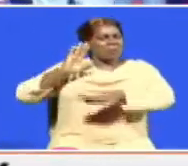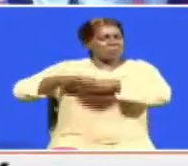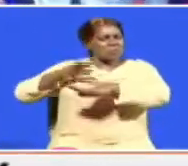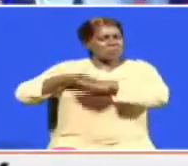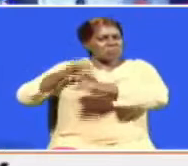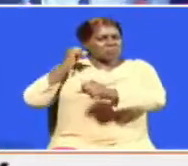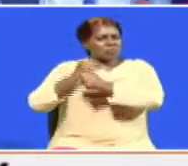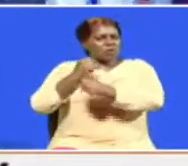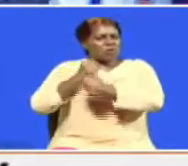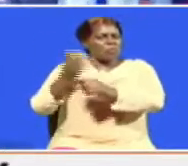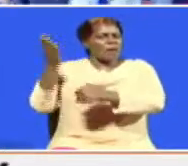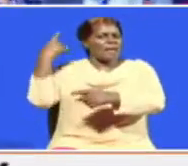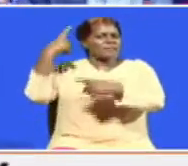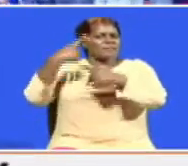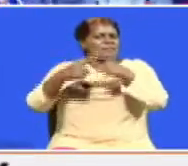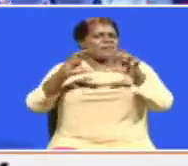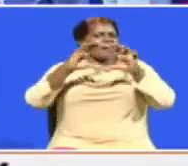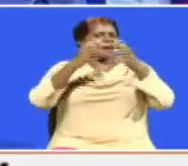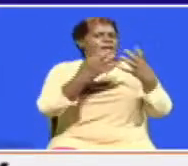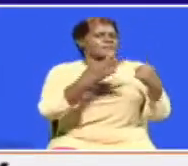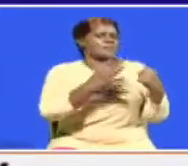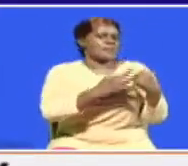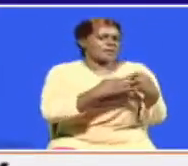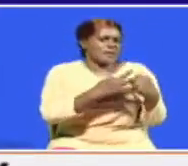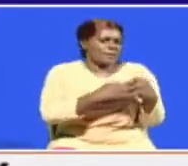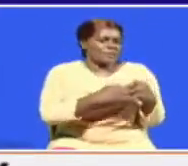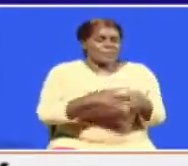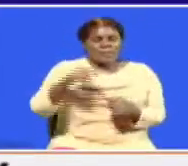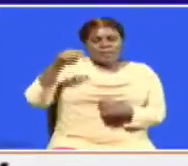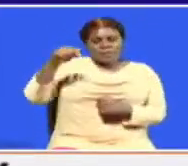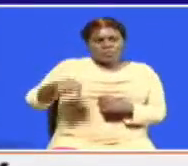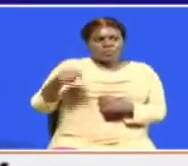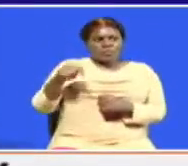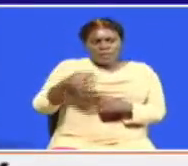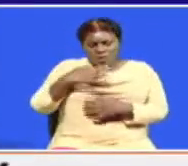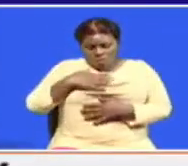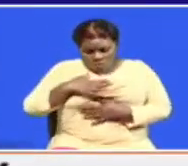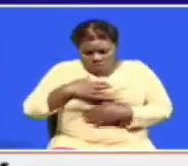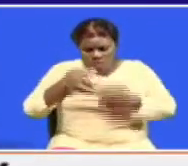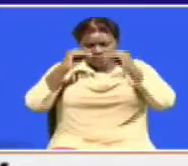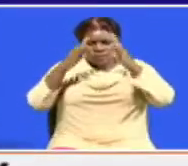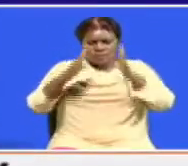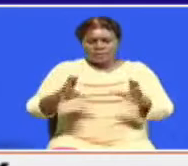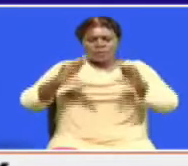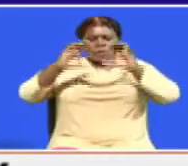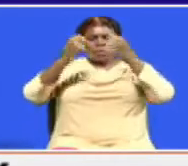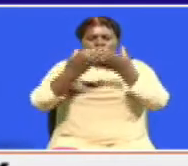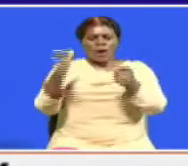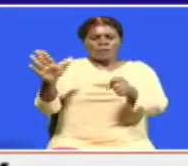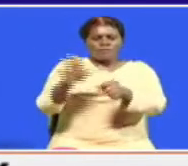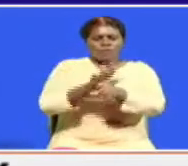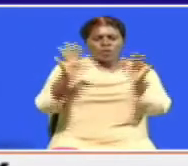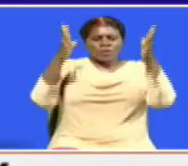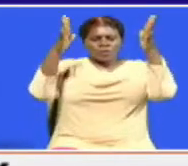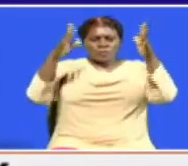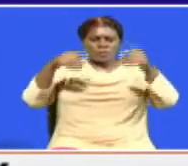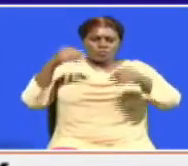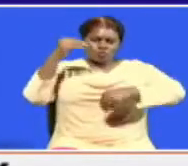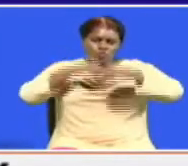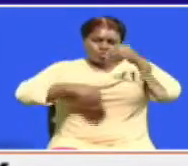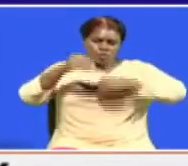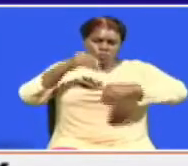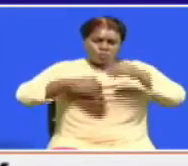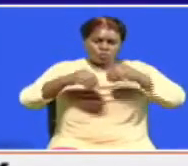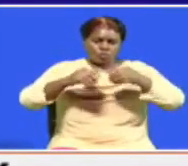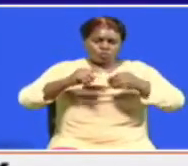excellence in last year's KCP exams. This day honors teachers around the globe and celebrates their contribution to